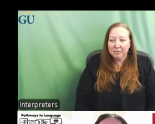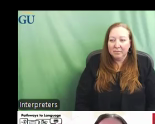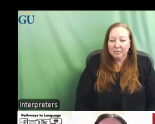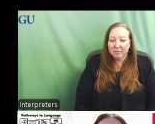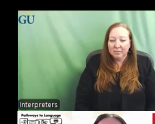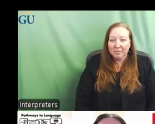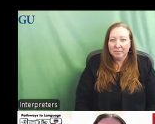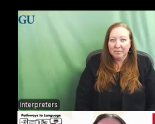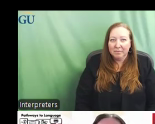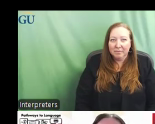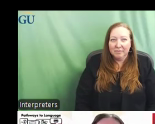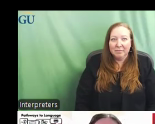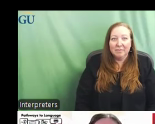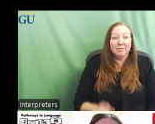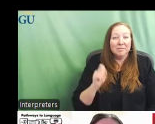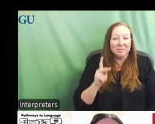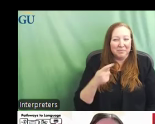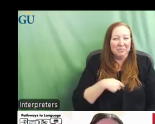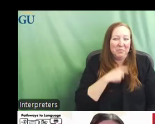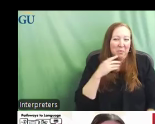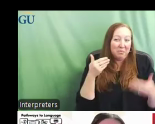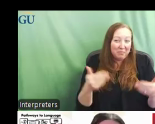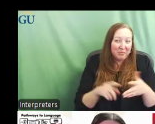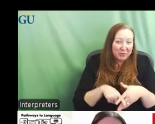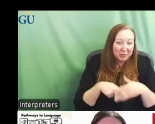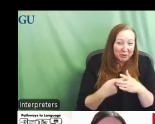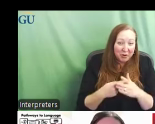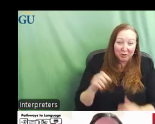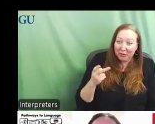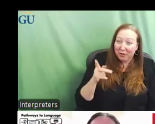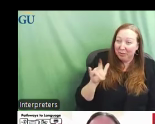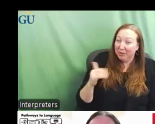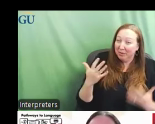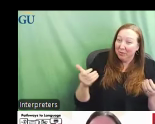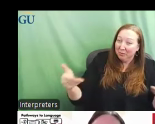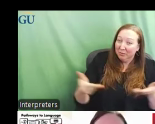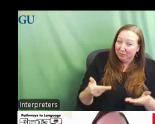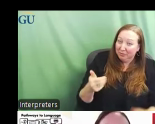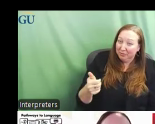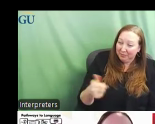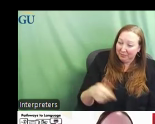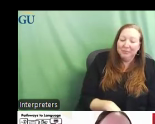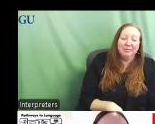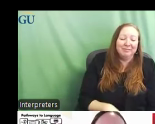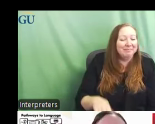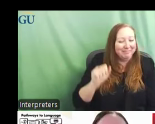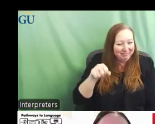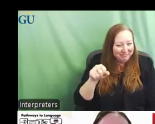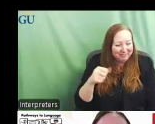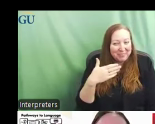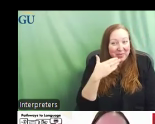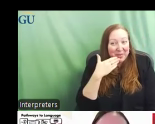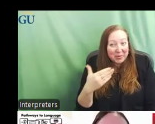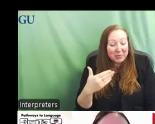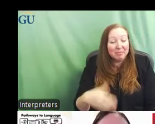All right, well, we'll go ahead and get started with today's session. Shelby, if you want to introduce us. Yes, thank you. So